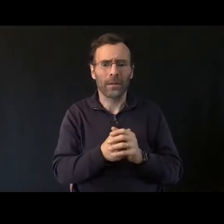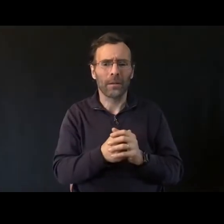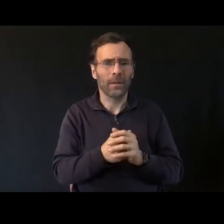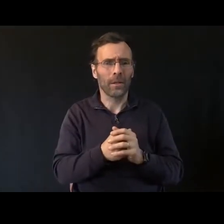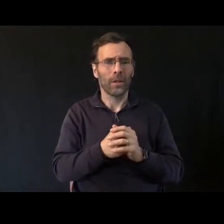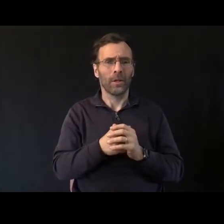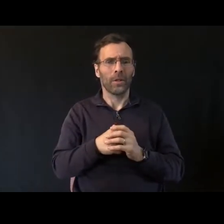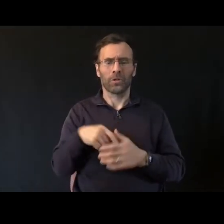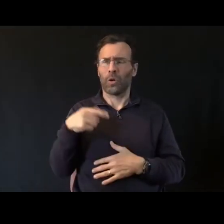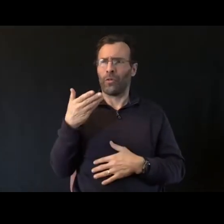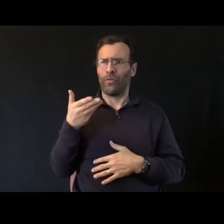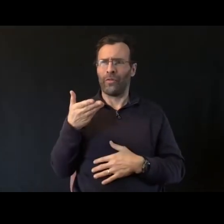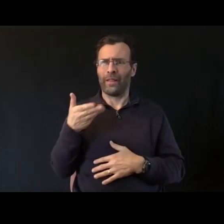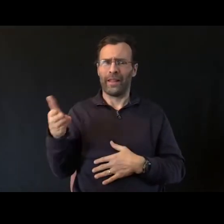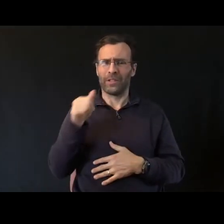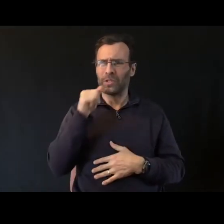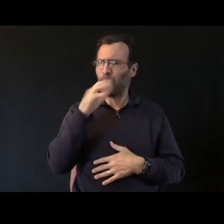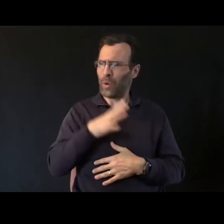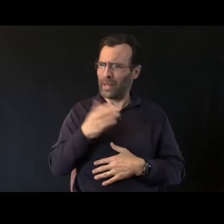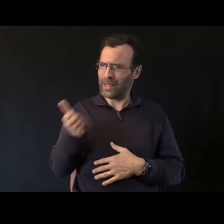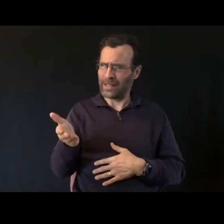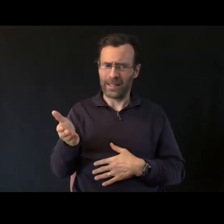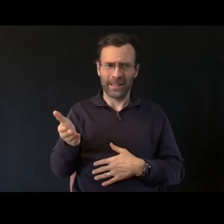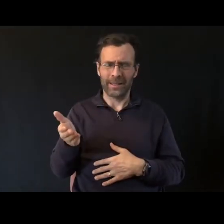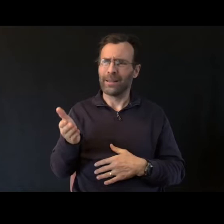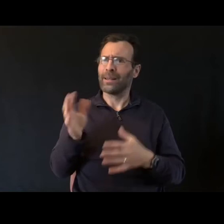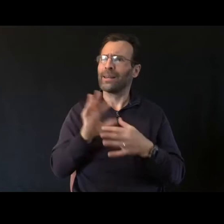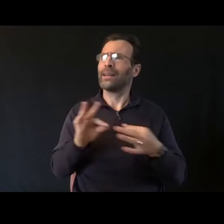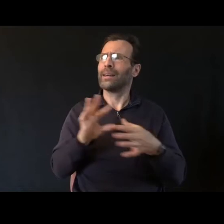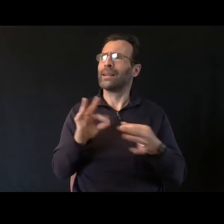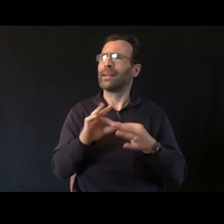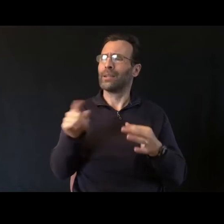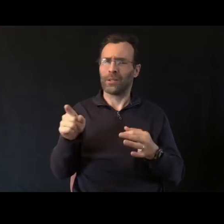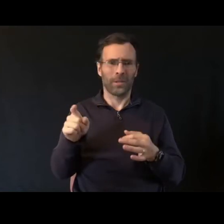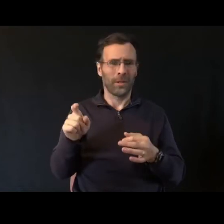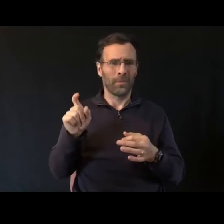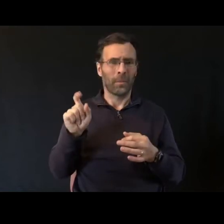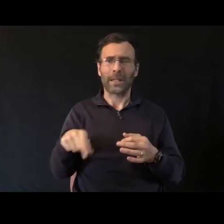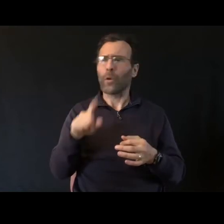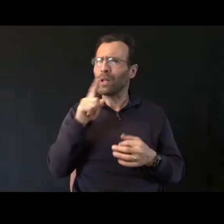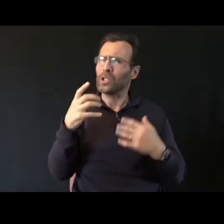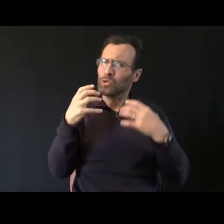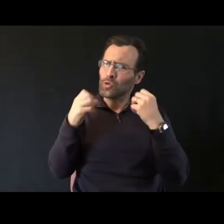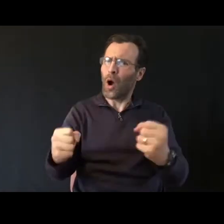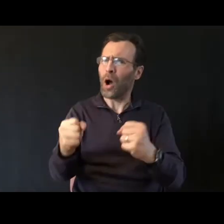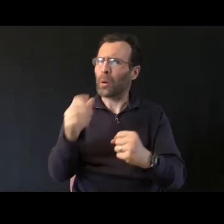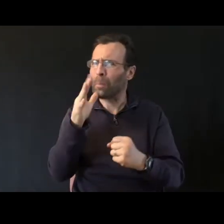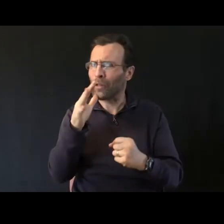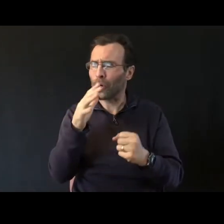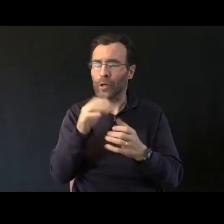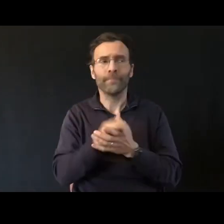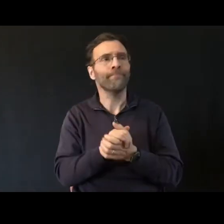woman said to me, you must have had a really strong mother, and I